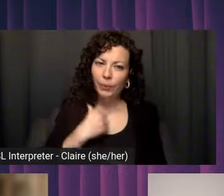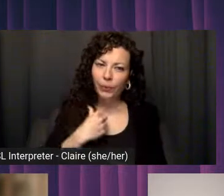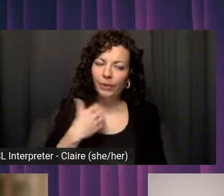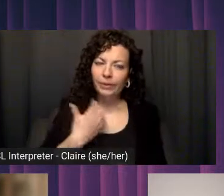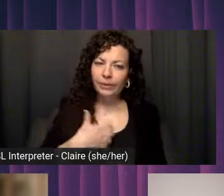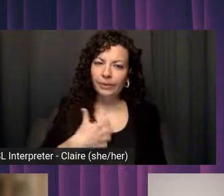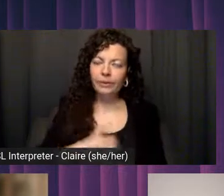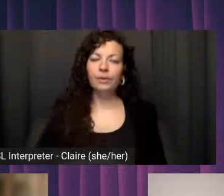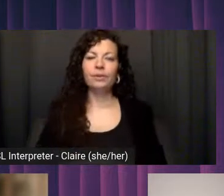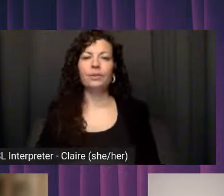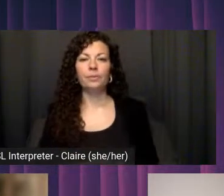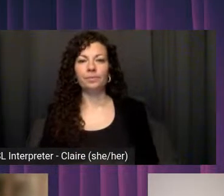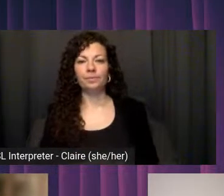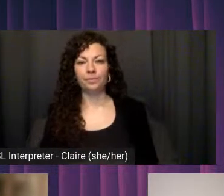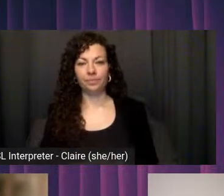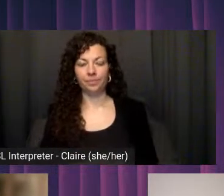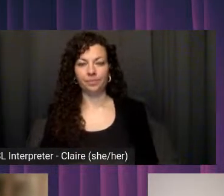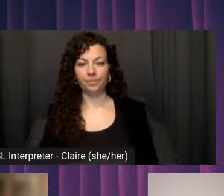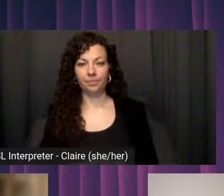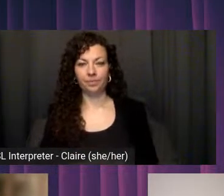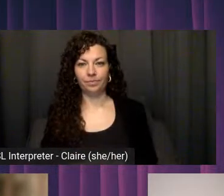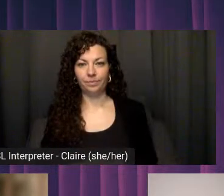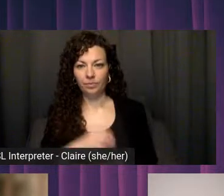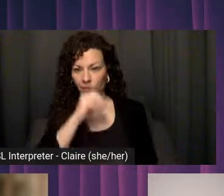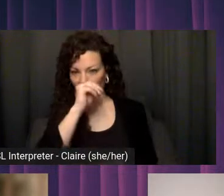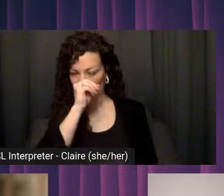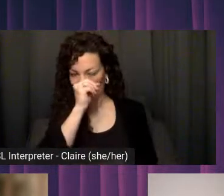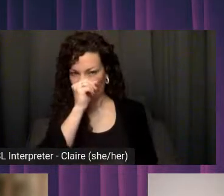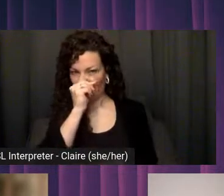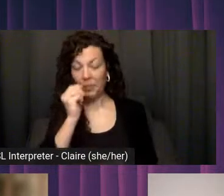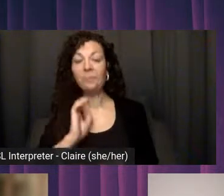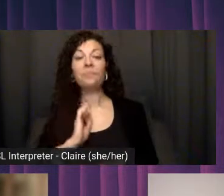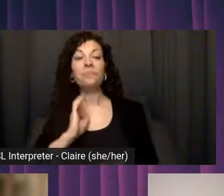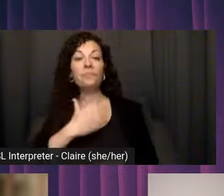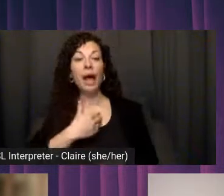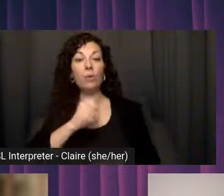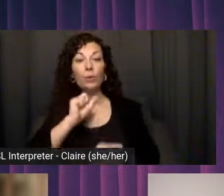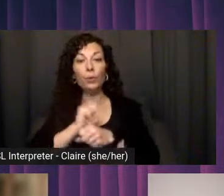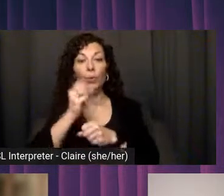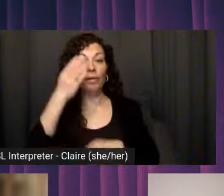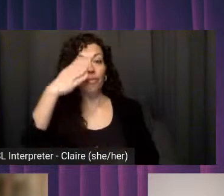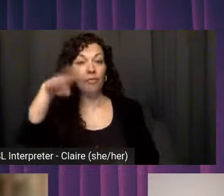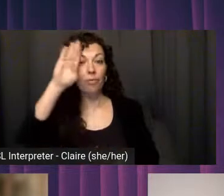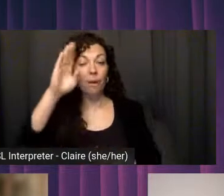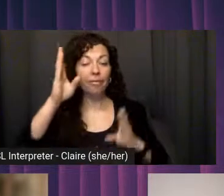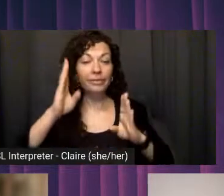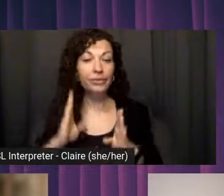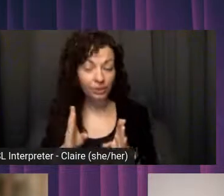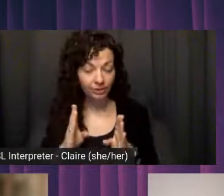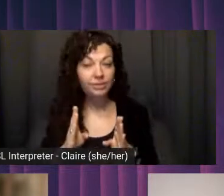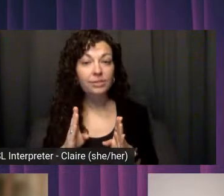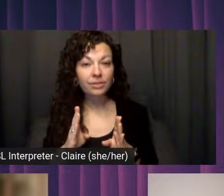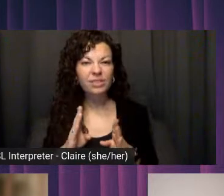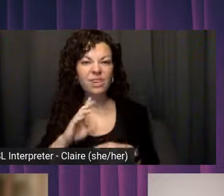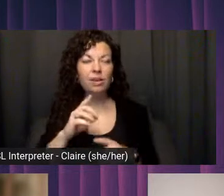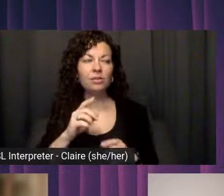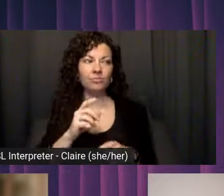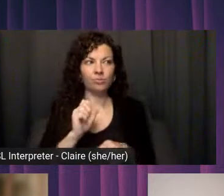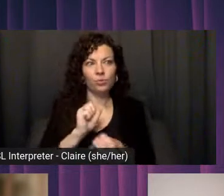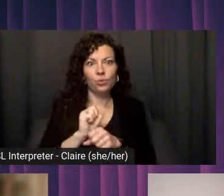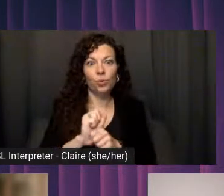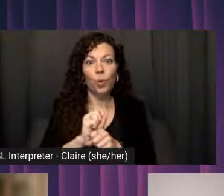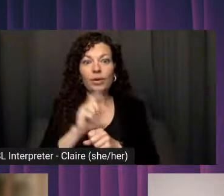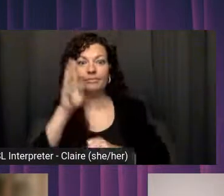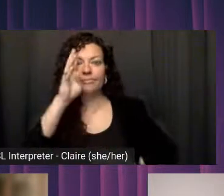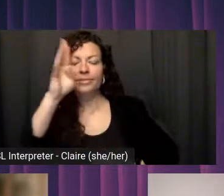So our work is all based on research and source material. So for this play, the research encompassed legal text